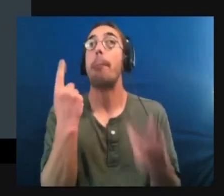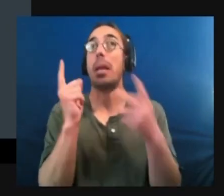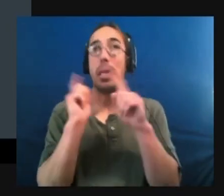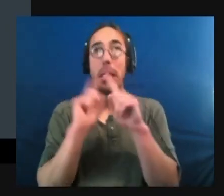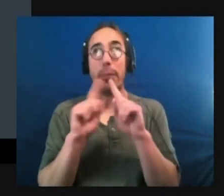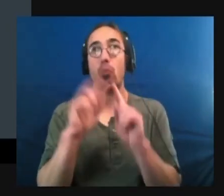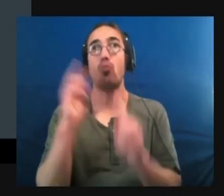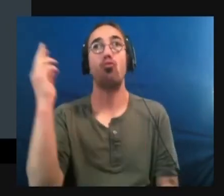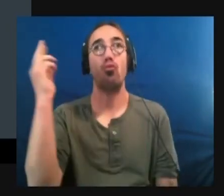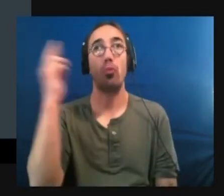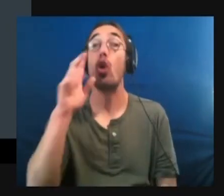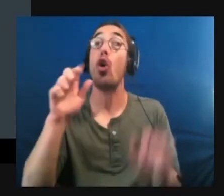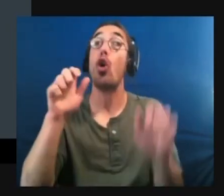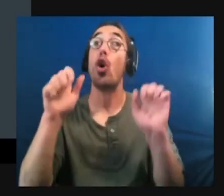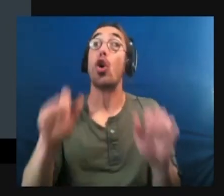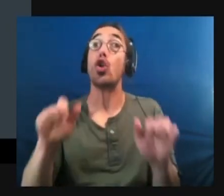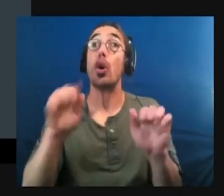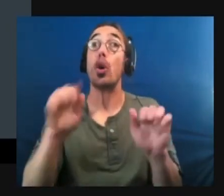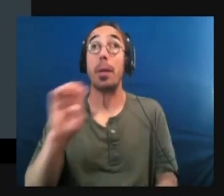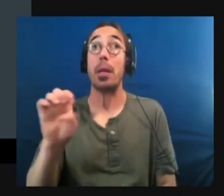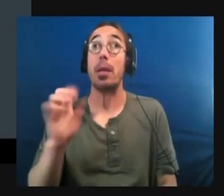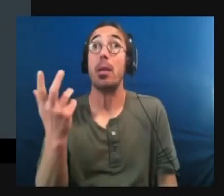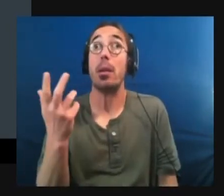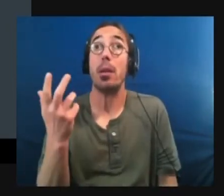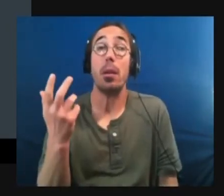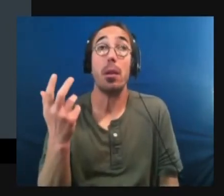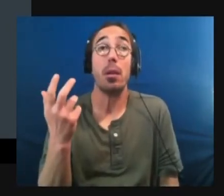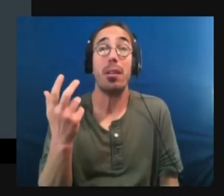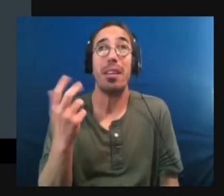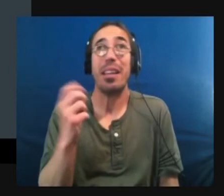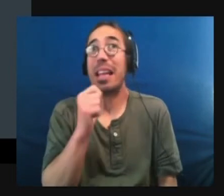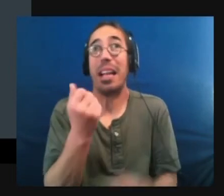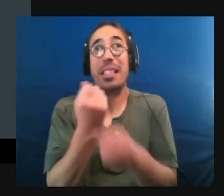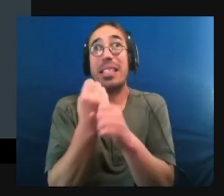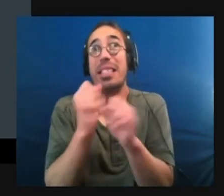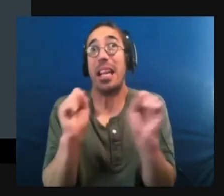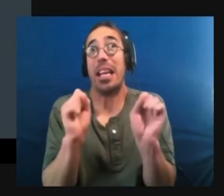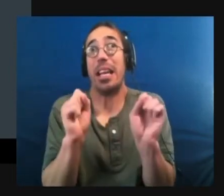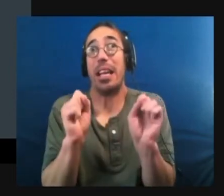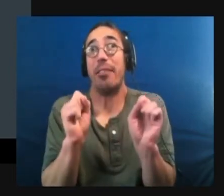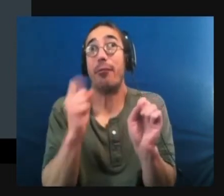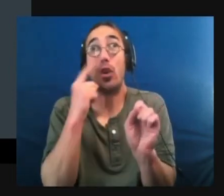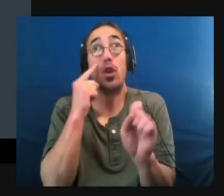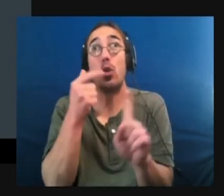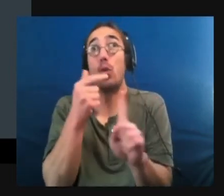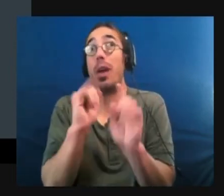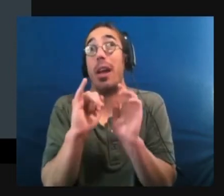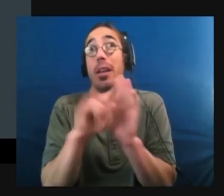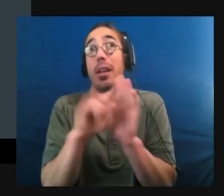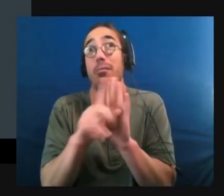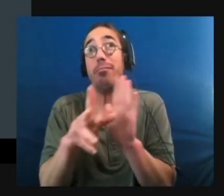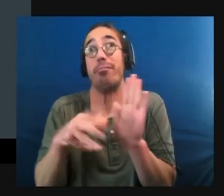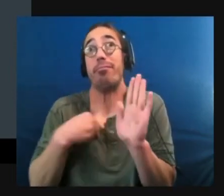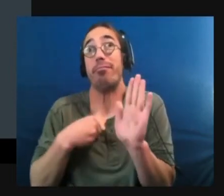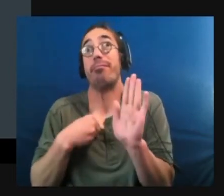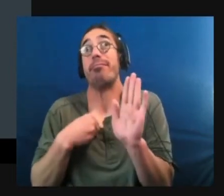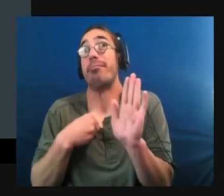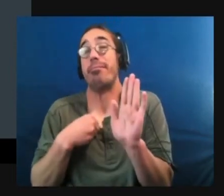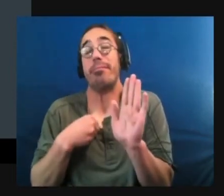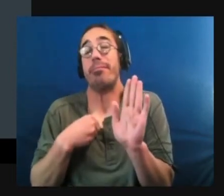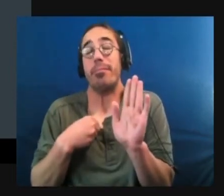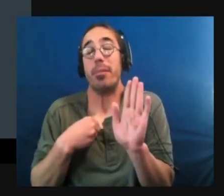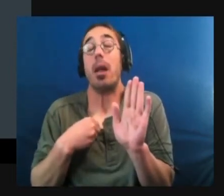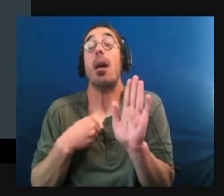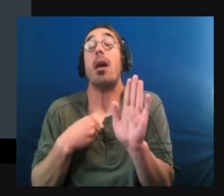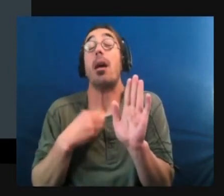This could be it's not safe for you to identify. So for those of us who grew up in very